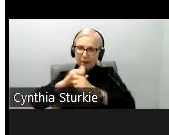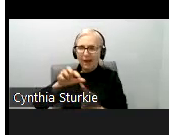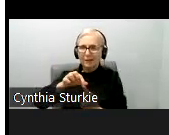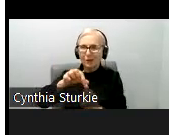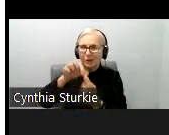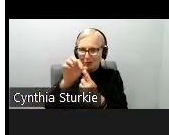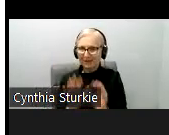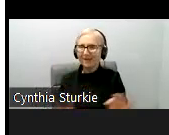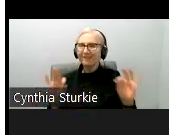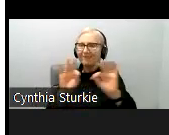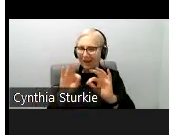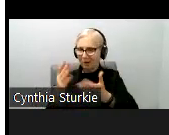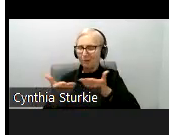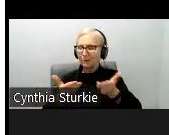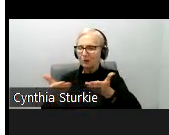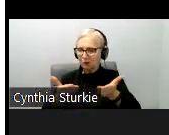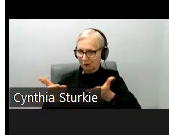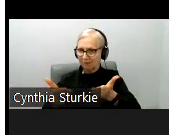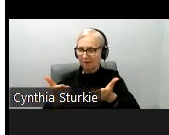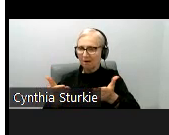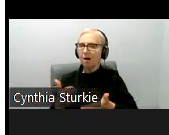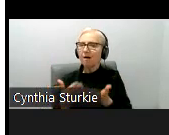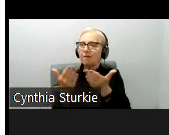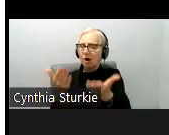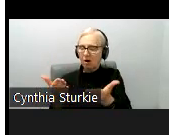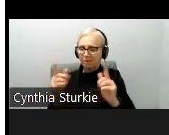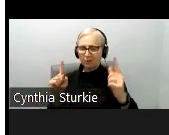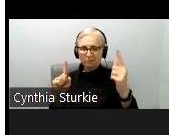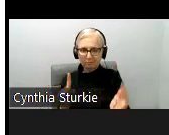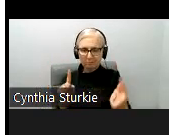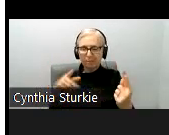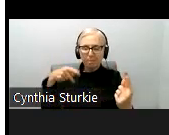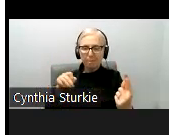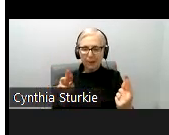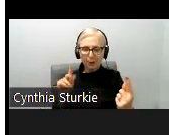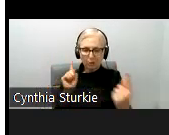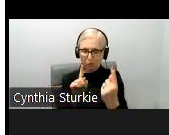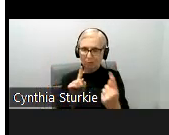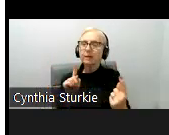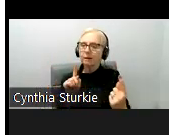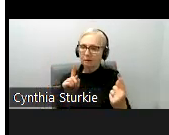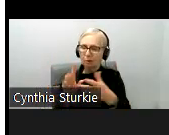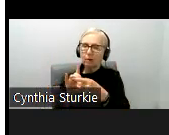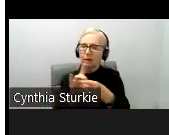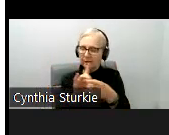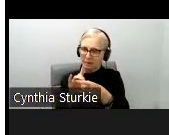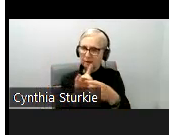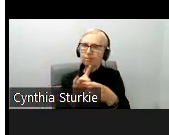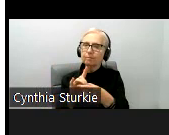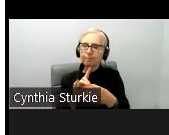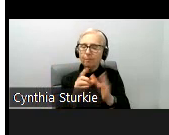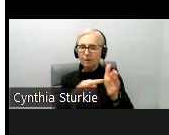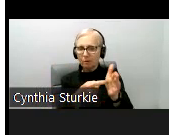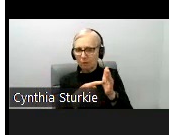valuable service of offering a peer-to-peer relationship. And also in here, there's the requirement